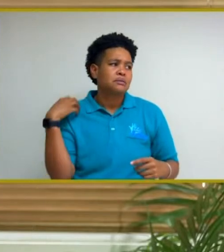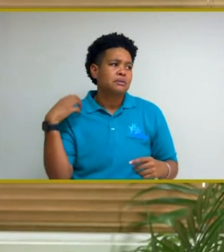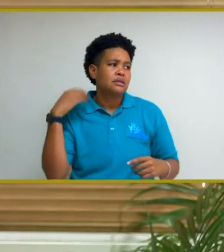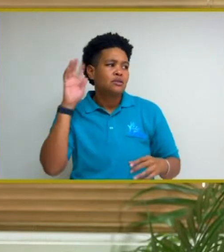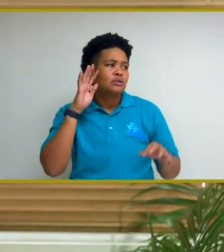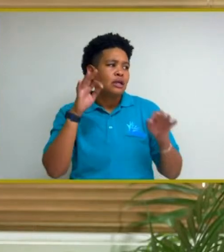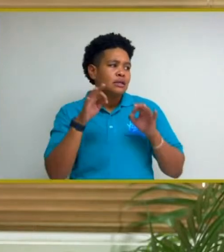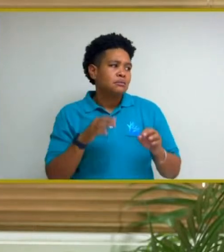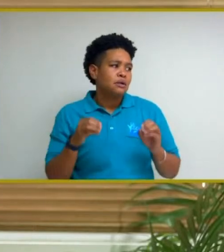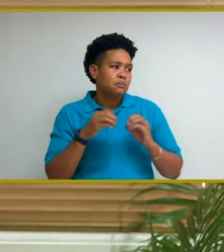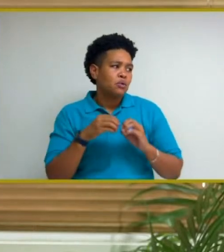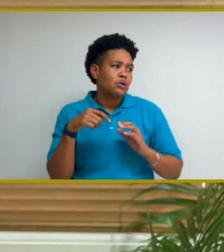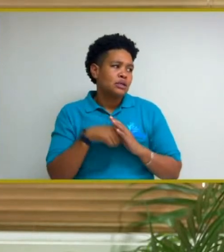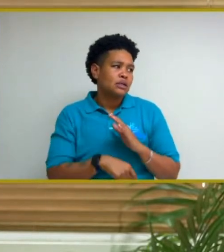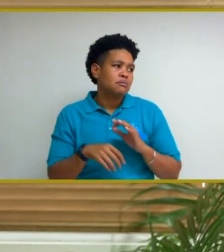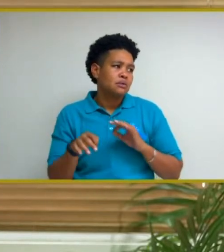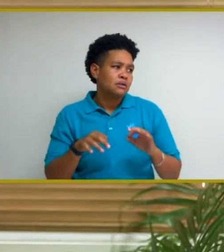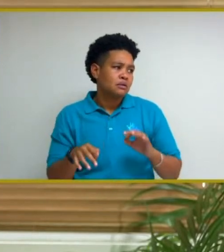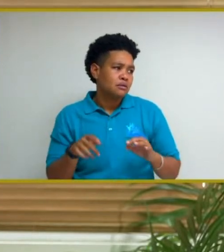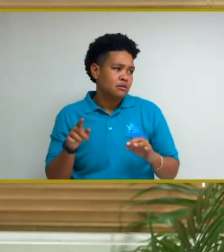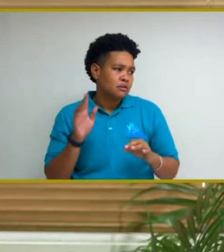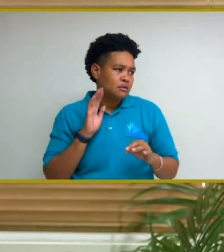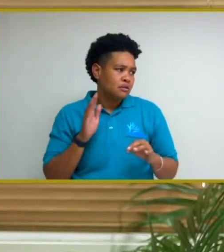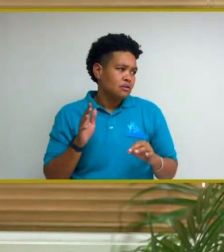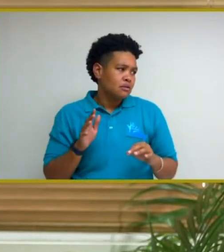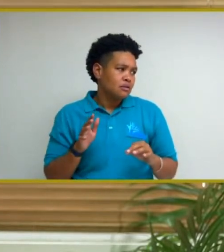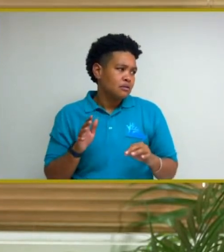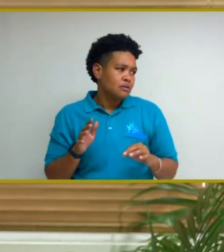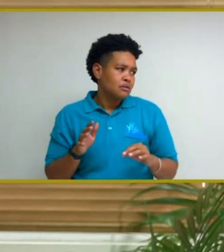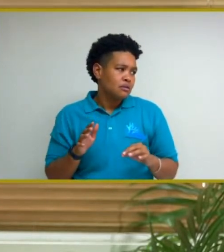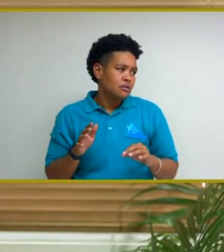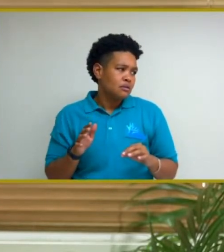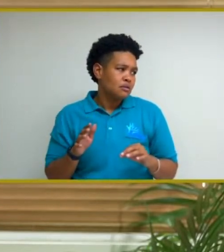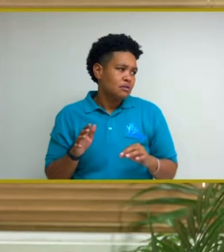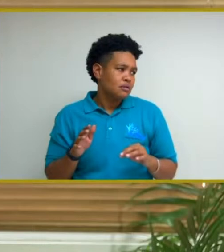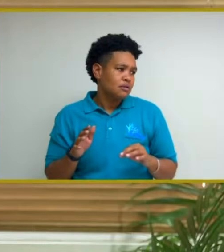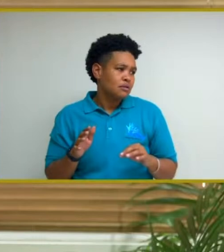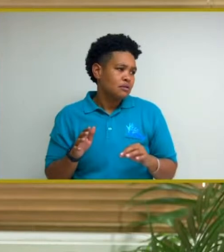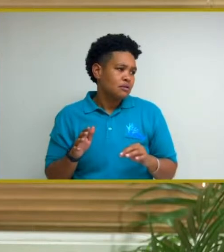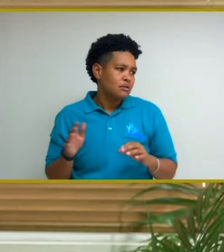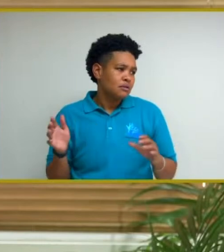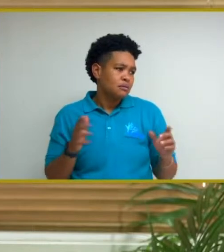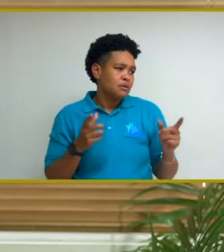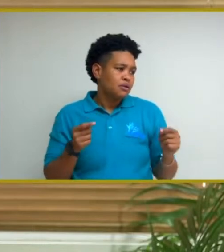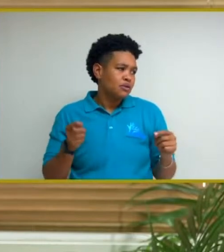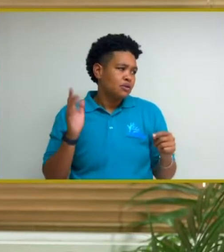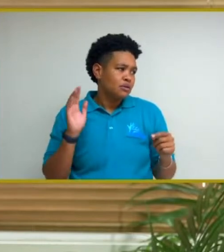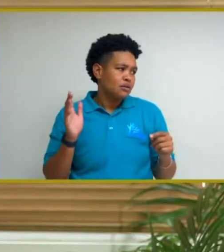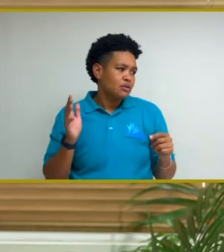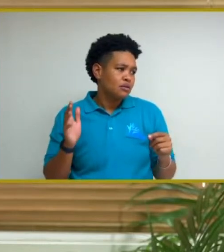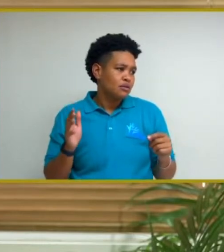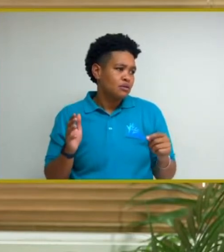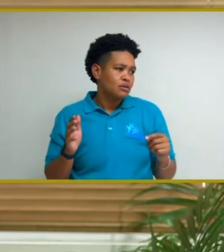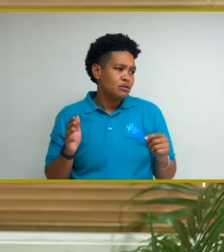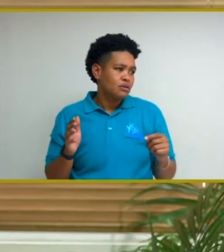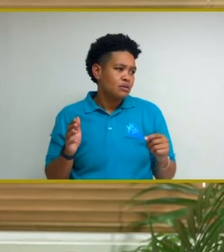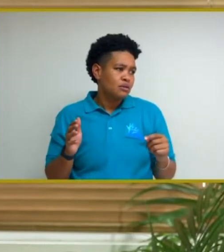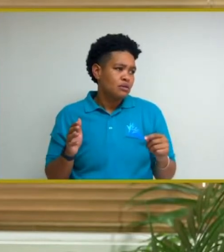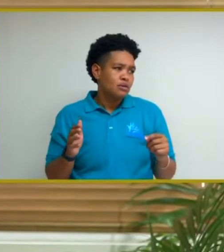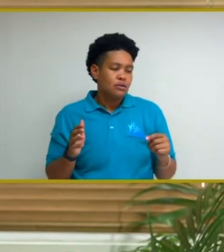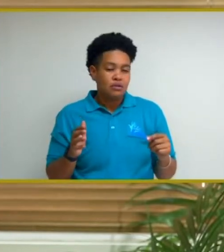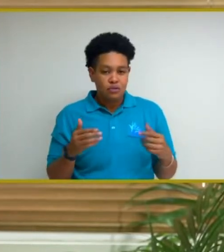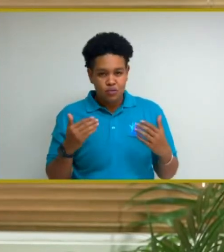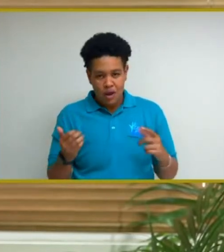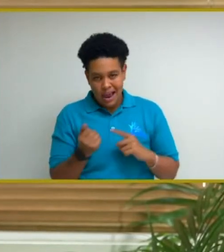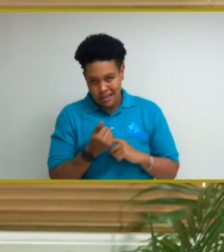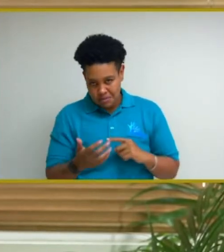details on. Are you planning to do your presentation, or should I just expound on it? All